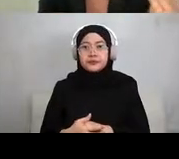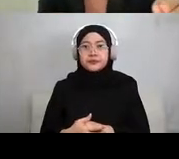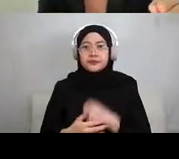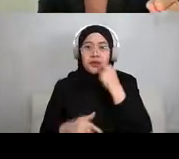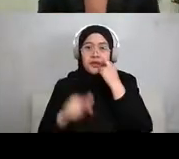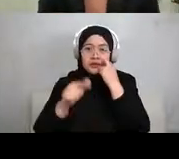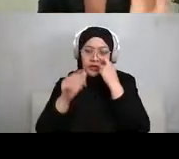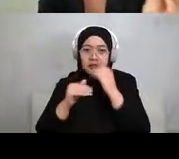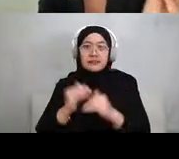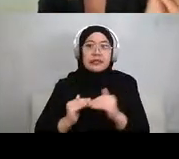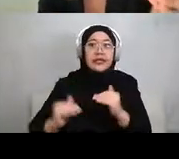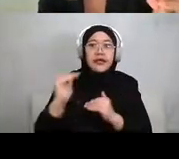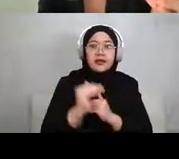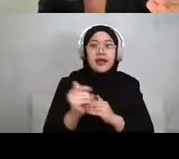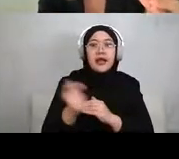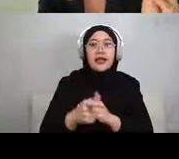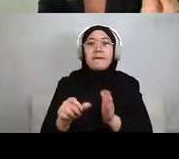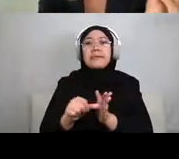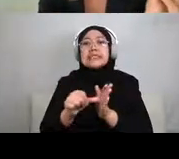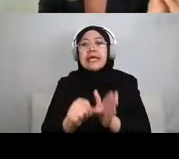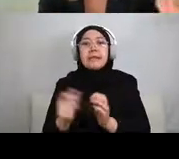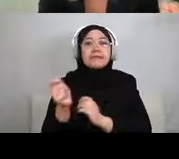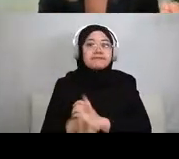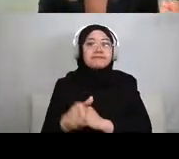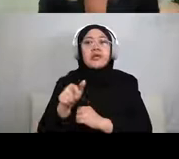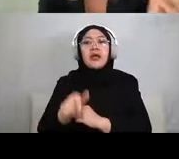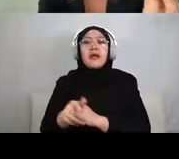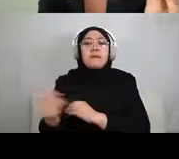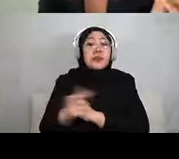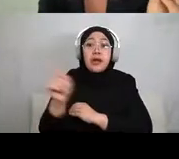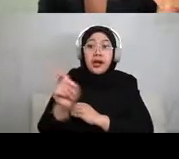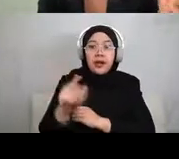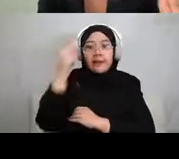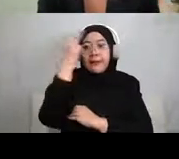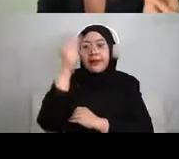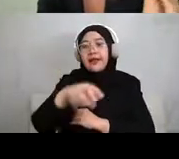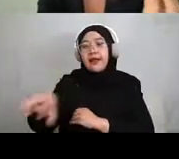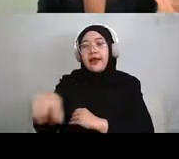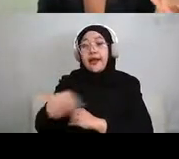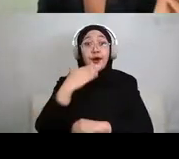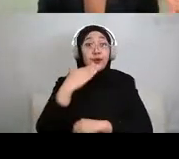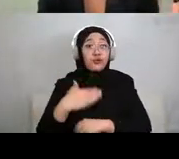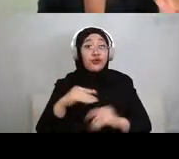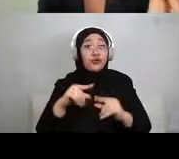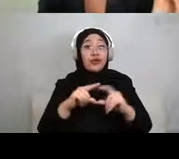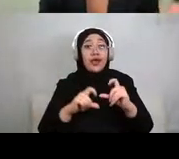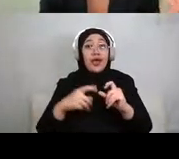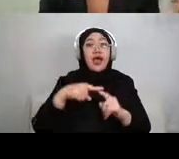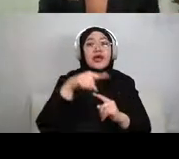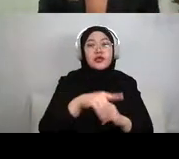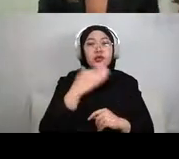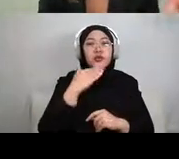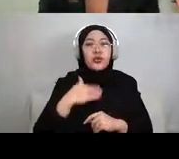the municipality, then an asset owner will have more guarantees and lower risk, and this will allow for